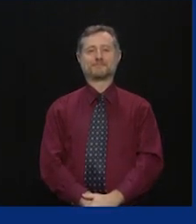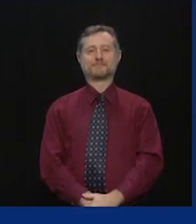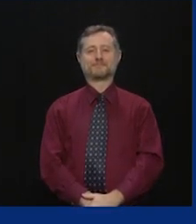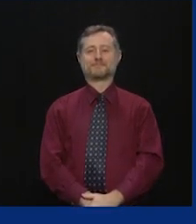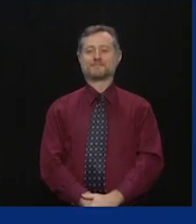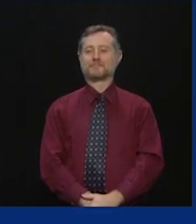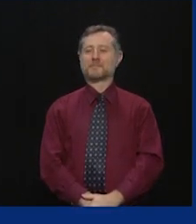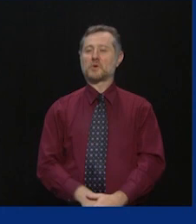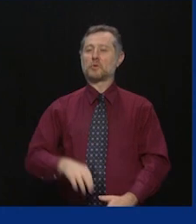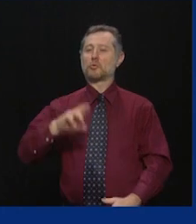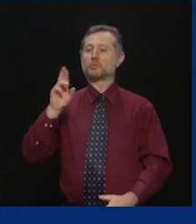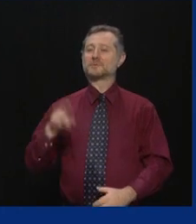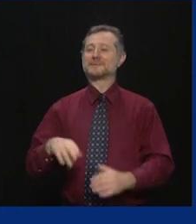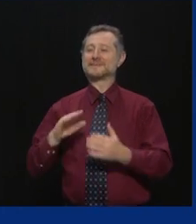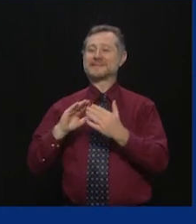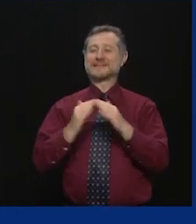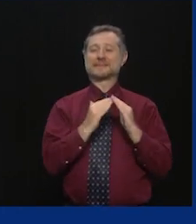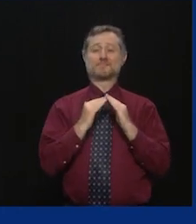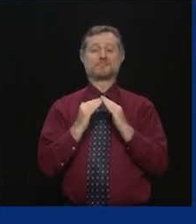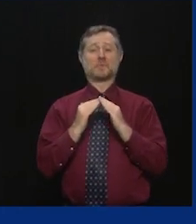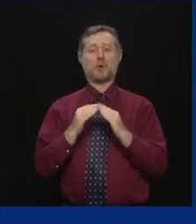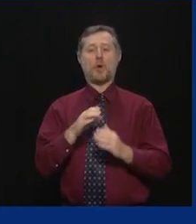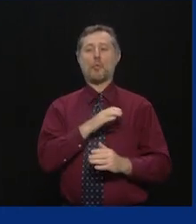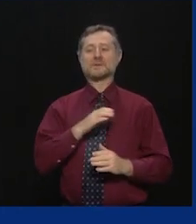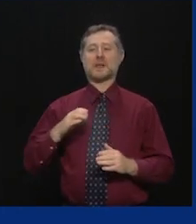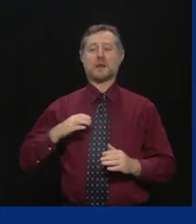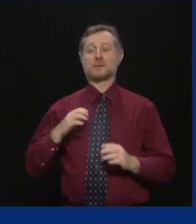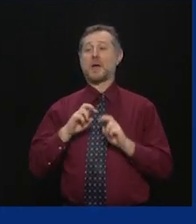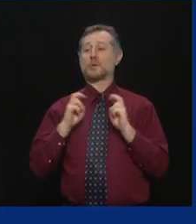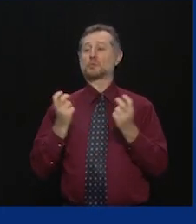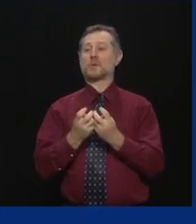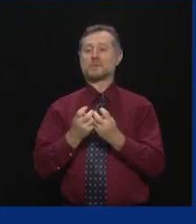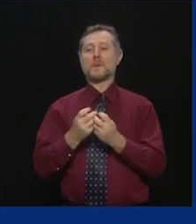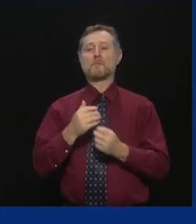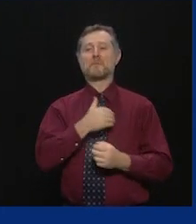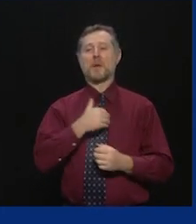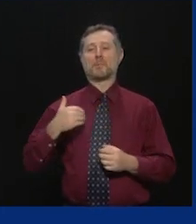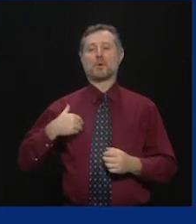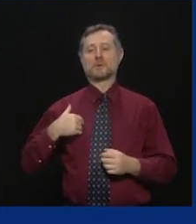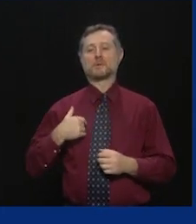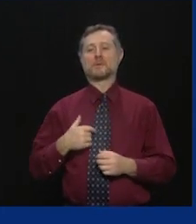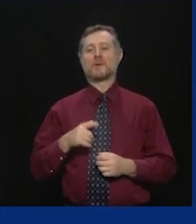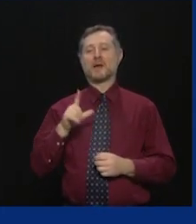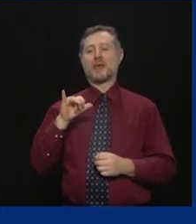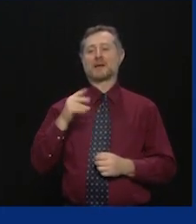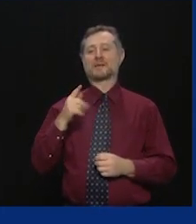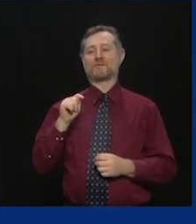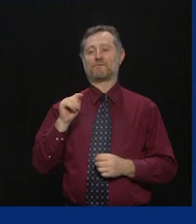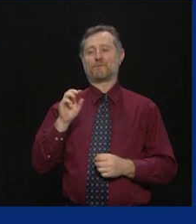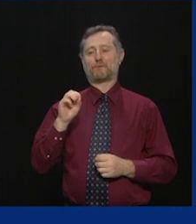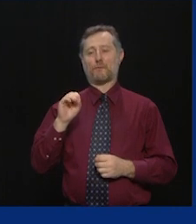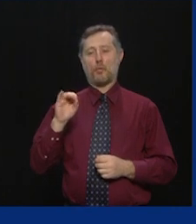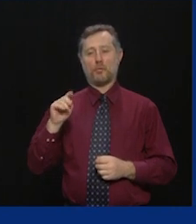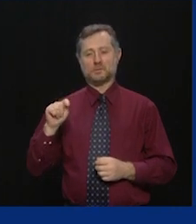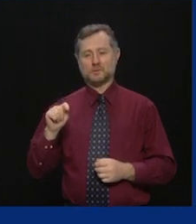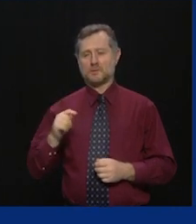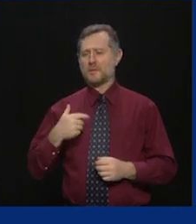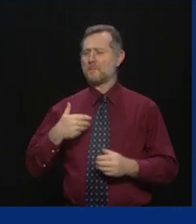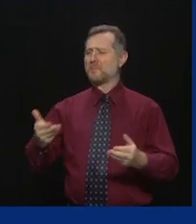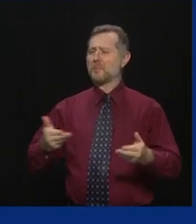Rochester City Council members Willie Lightfoot, Michael Patterson, and presumptive Mayor Malik Evans. Welcome to all of you.